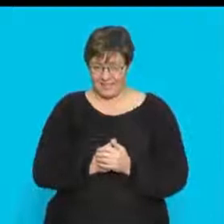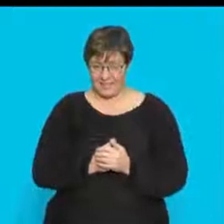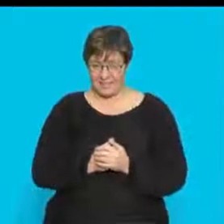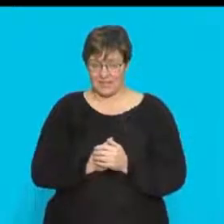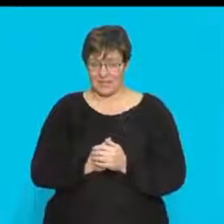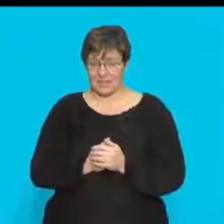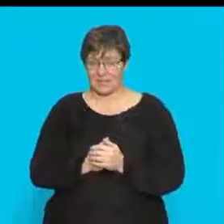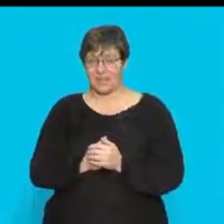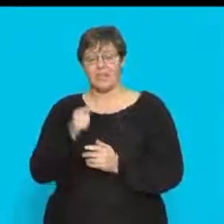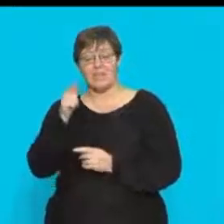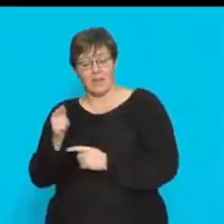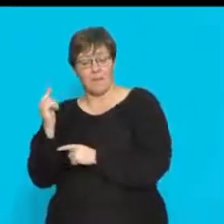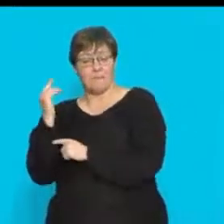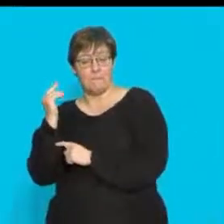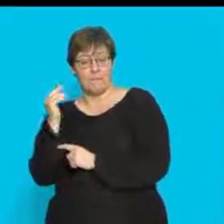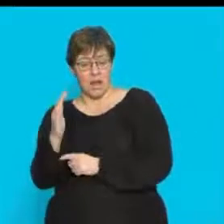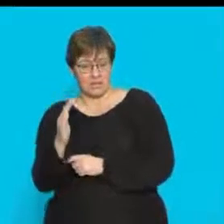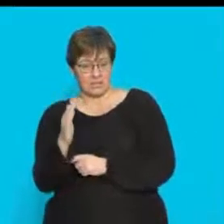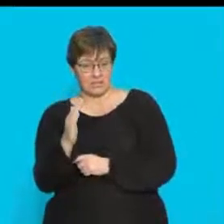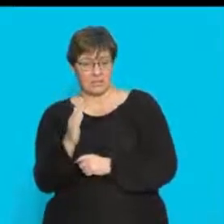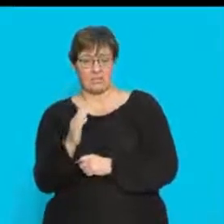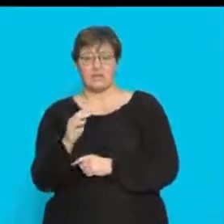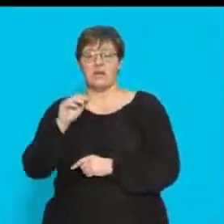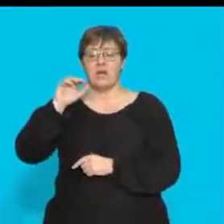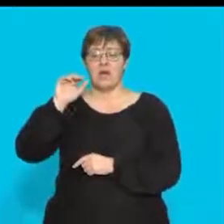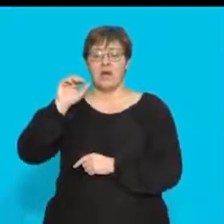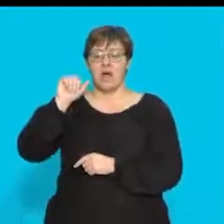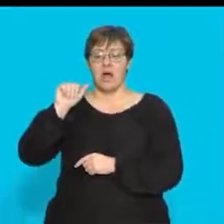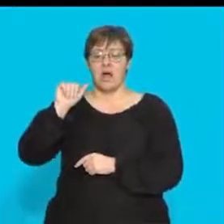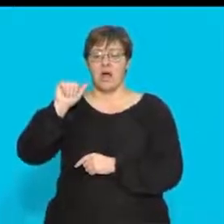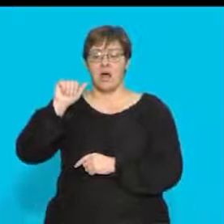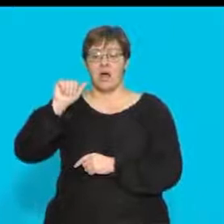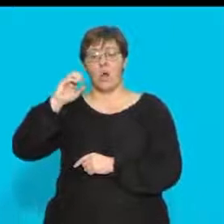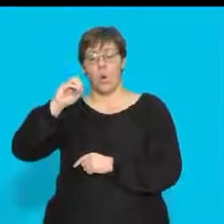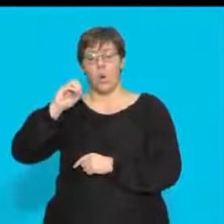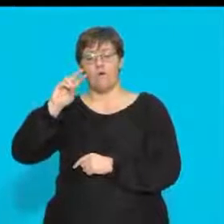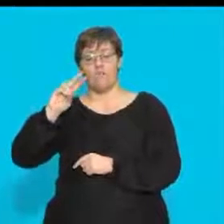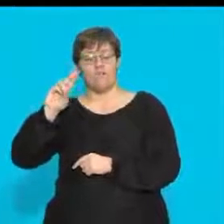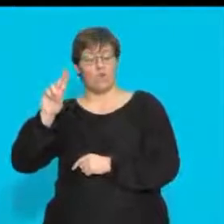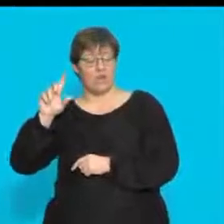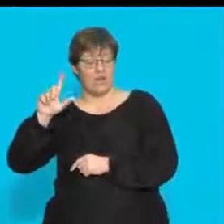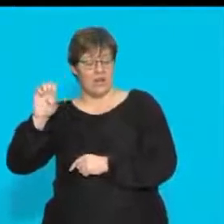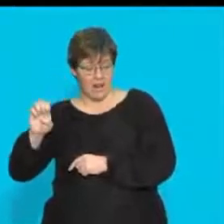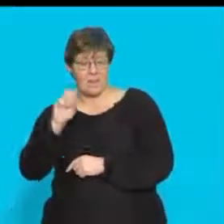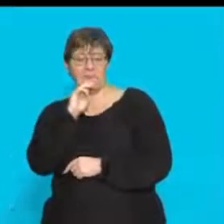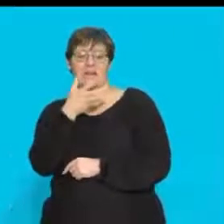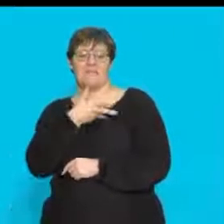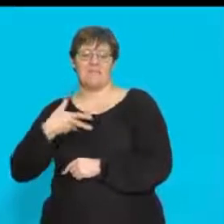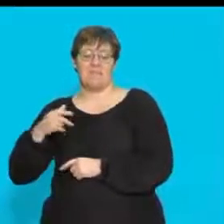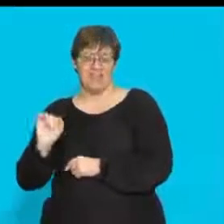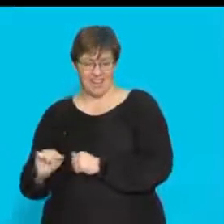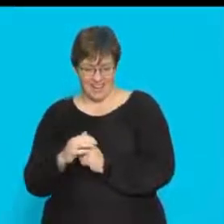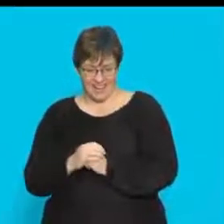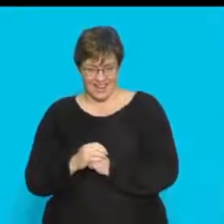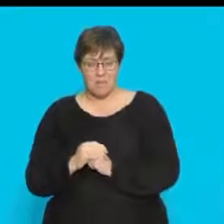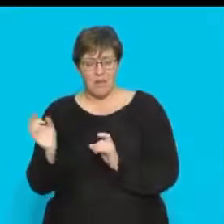cell. In the plant, the ovule is going to be the female. But